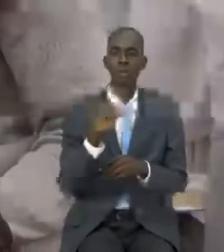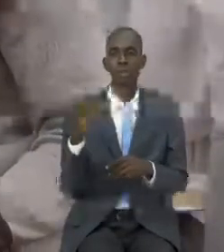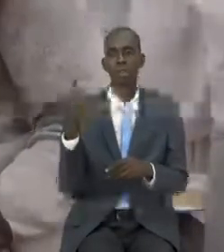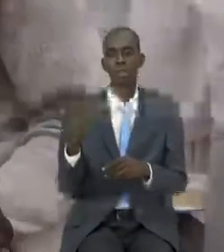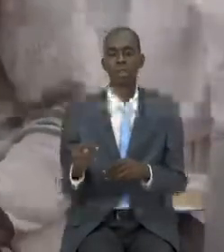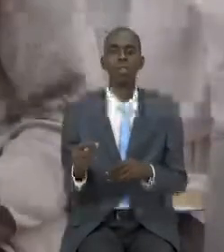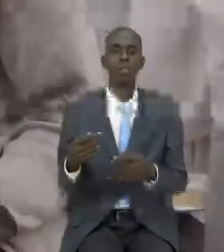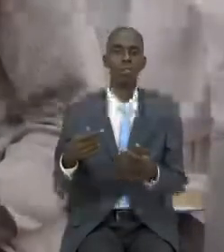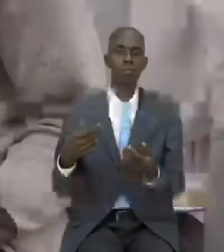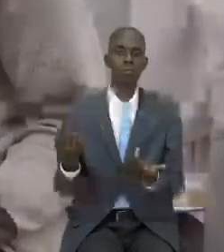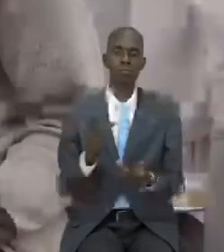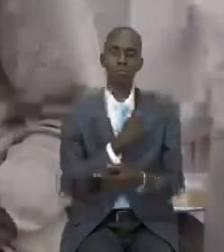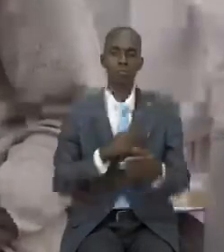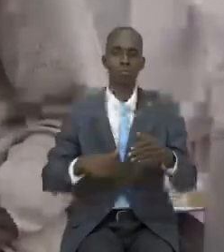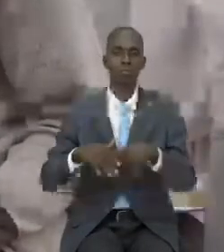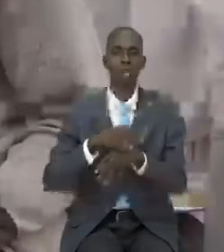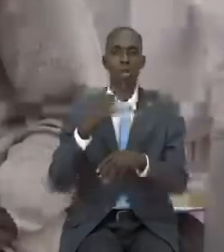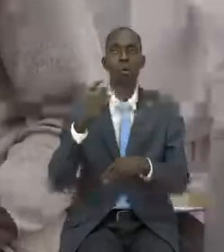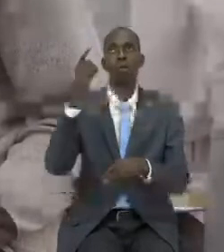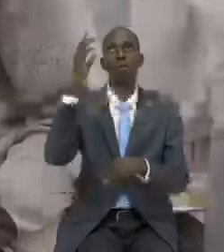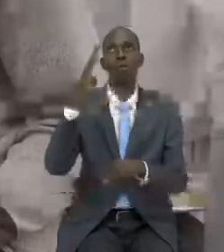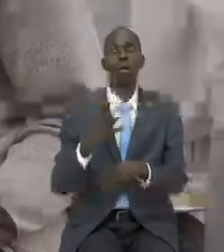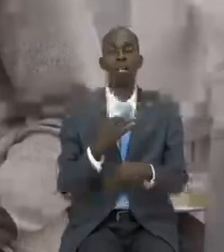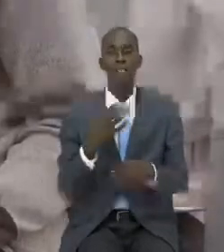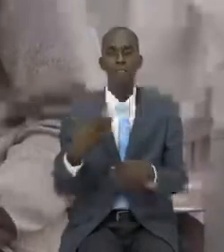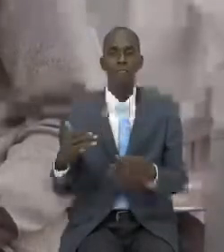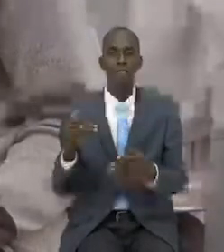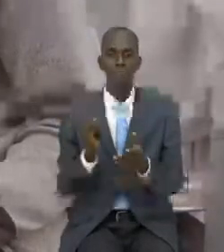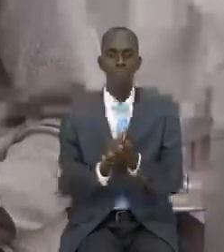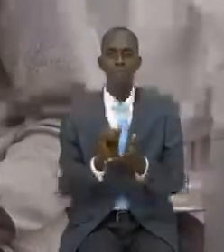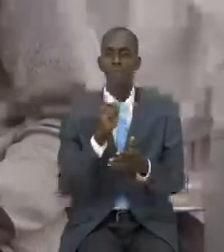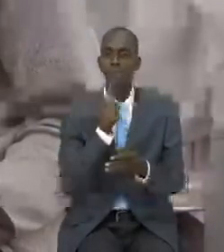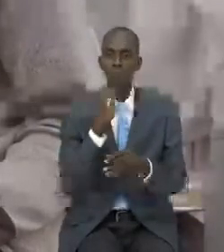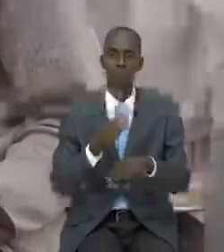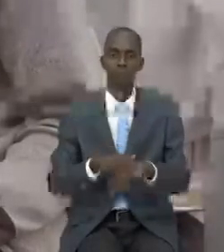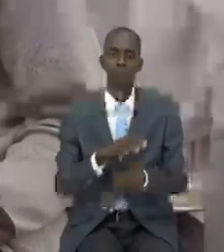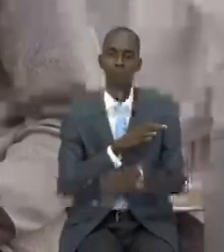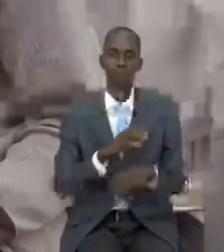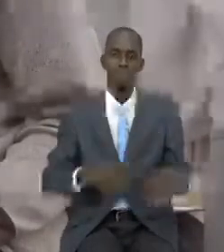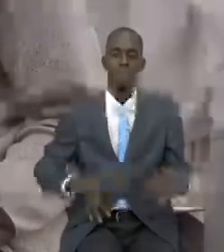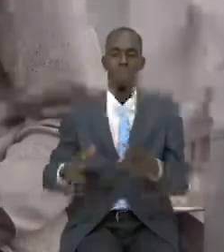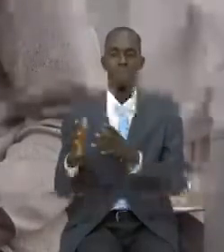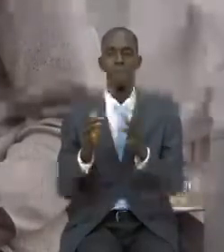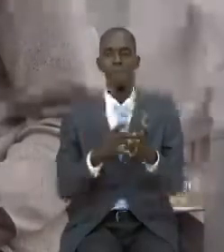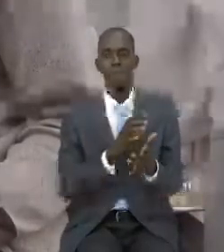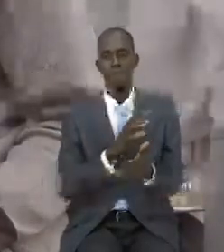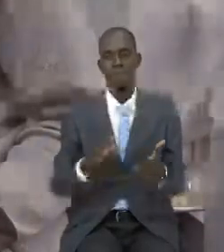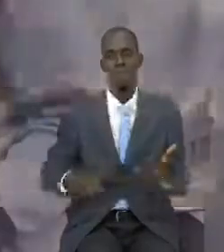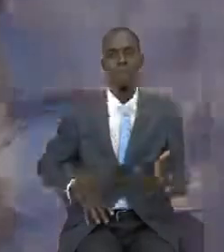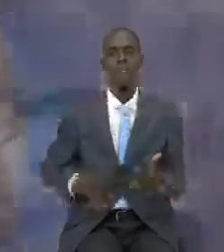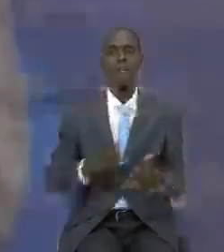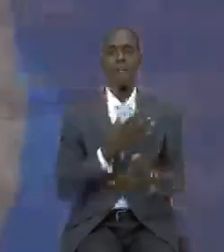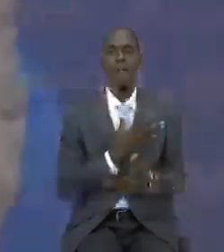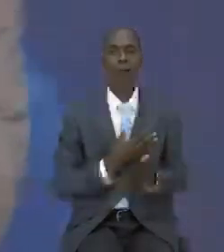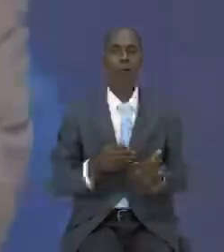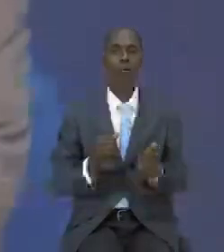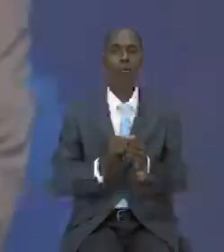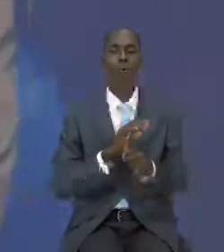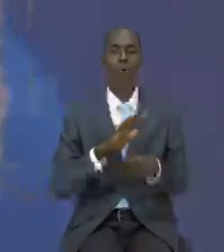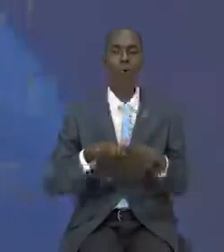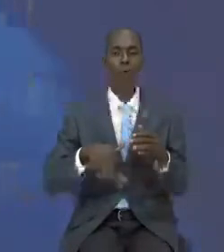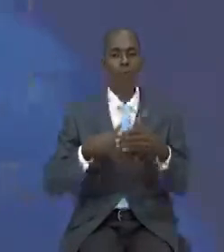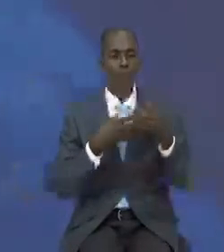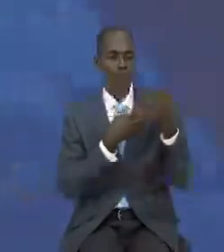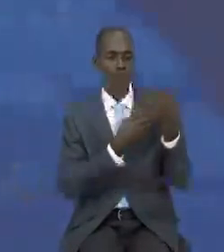which concern the Lord Jesus Christ, that the King of the kingdom, with all confidence,